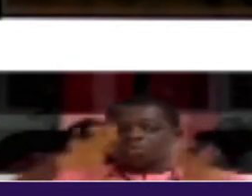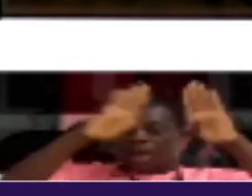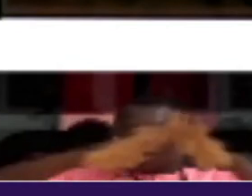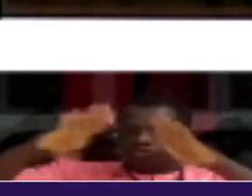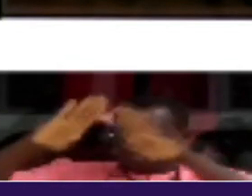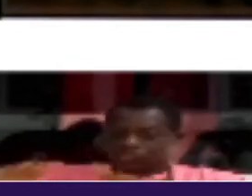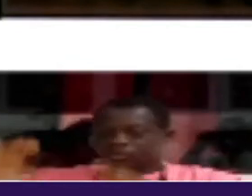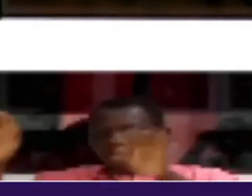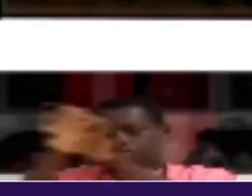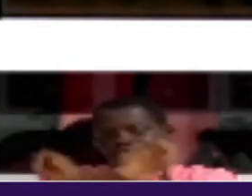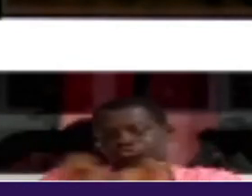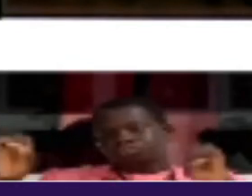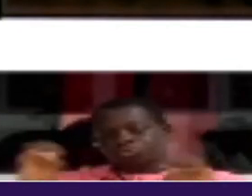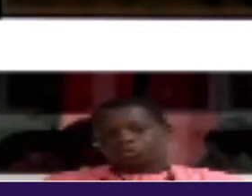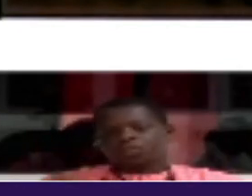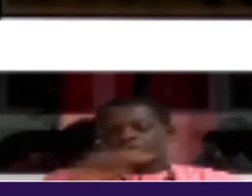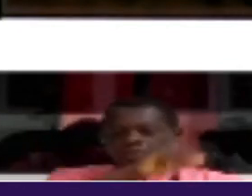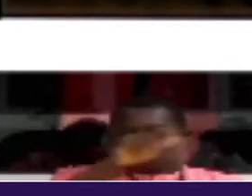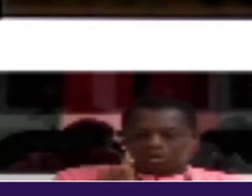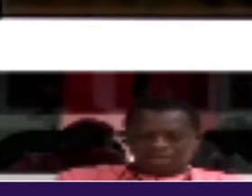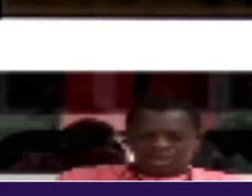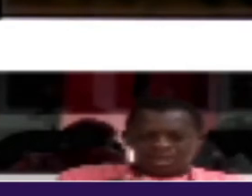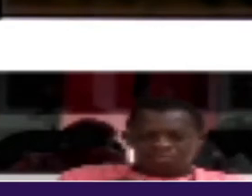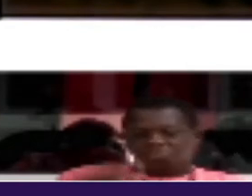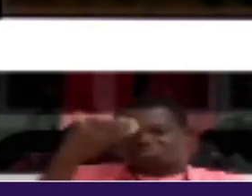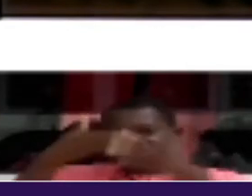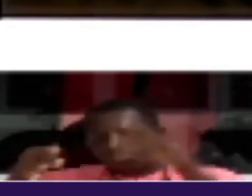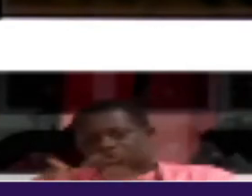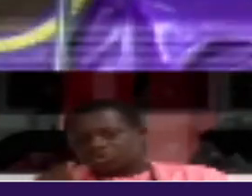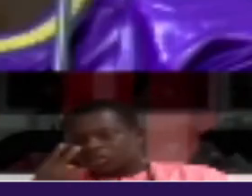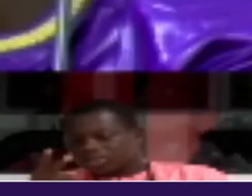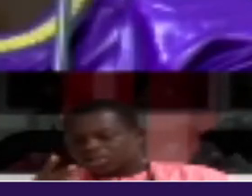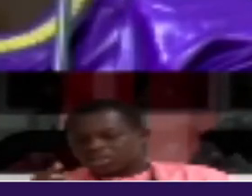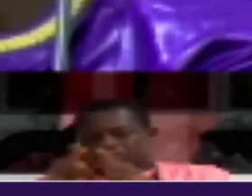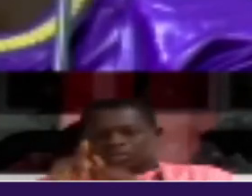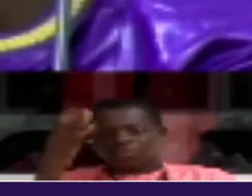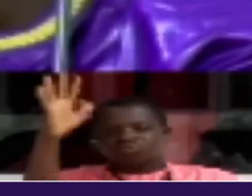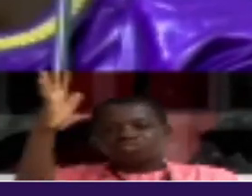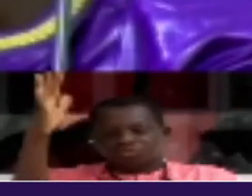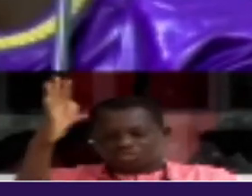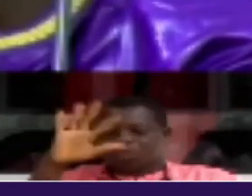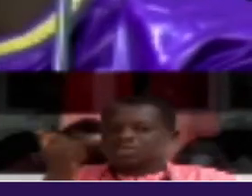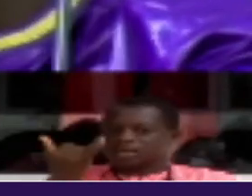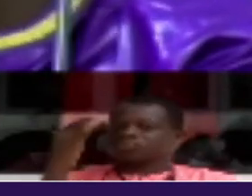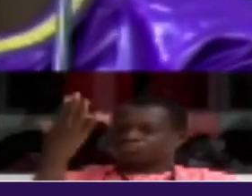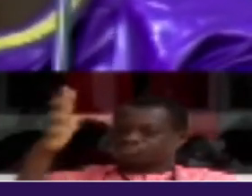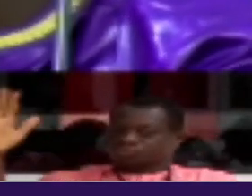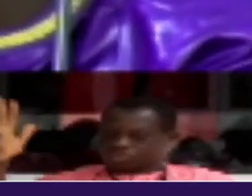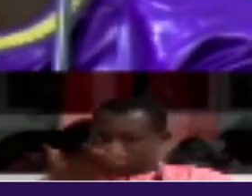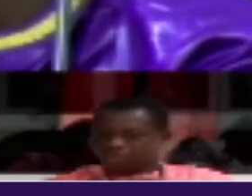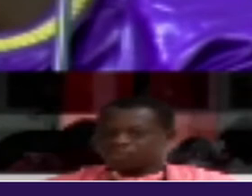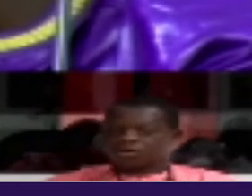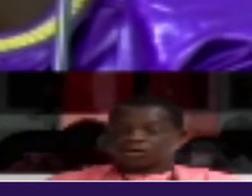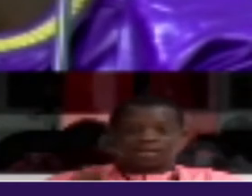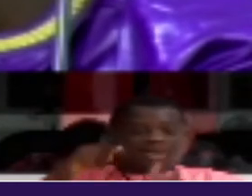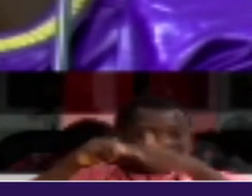other feature that you can recognize to know that this is... It was bush. It was bushy. It was also